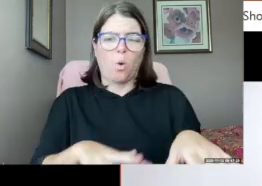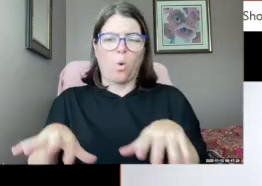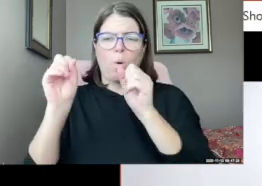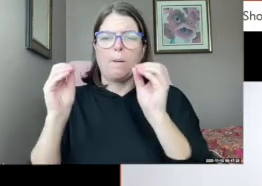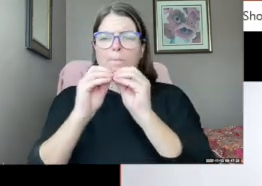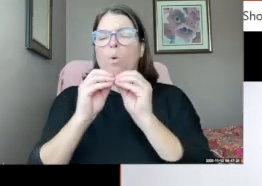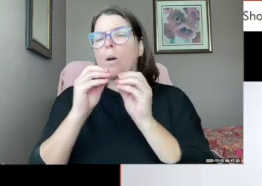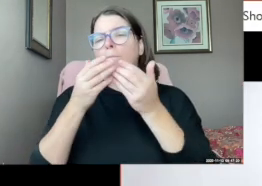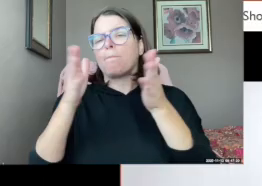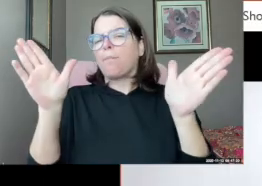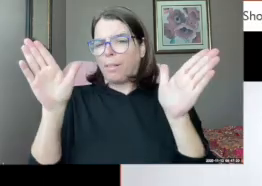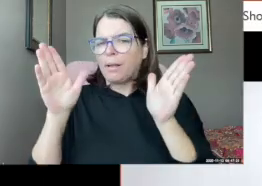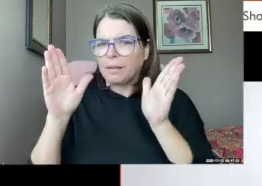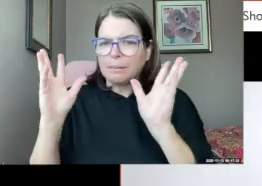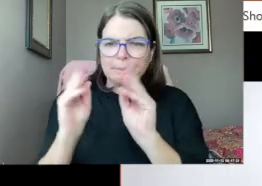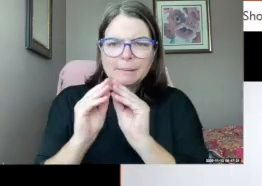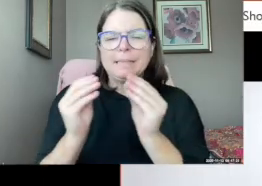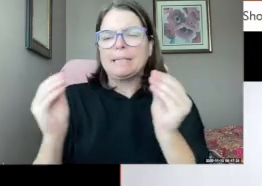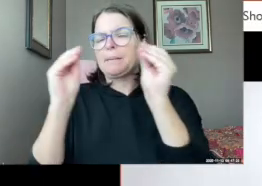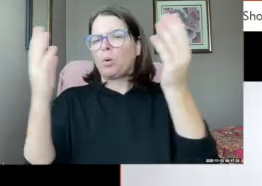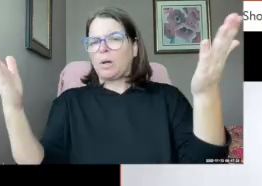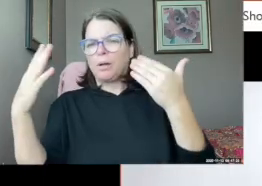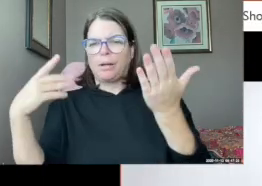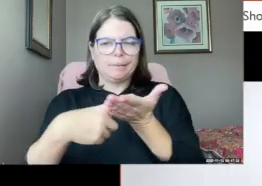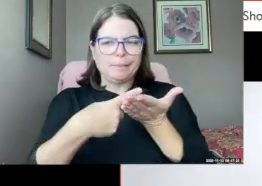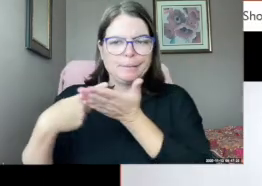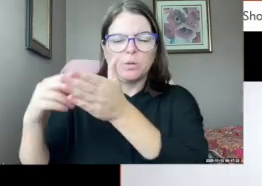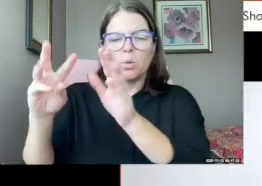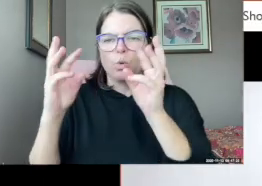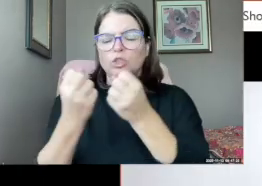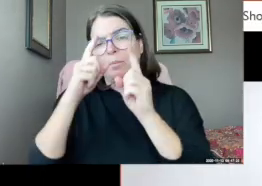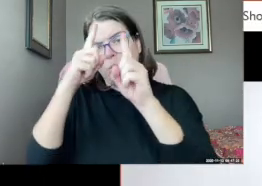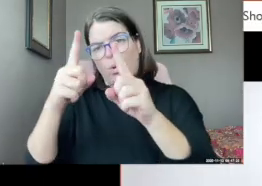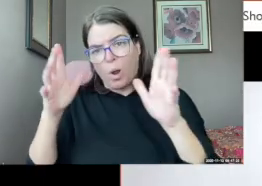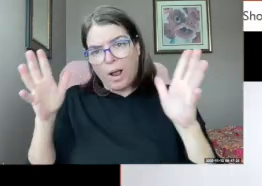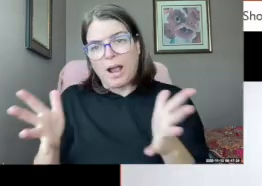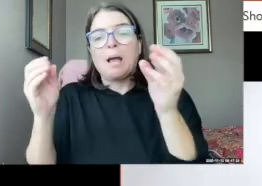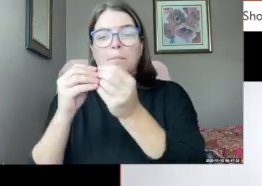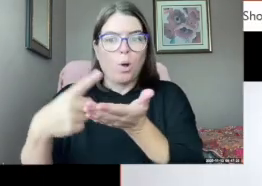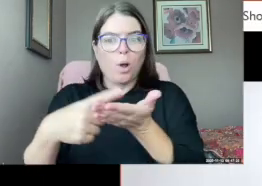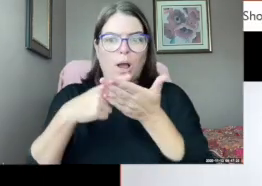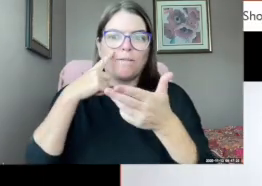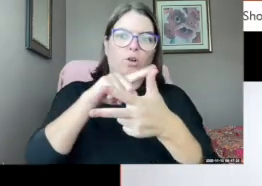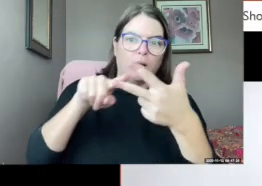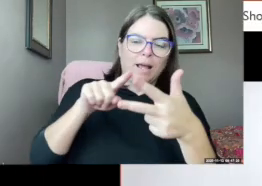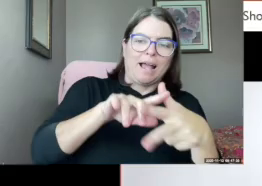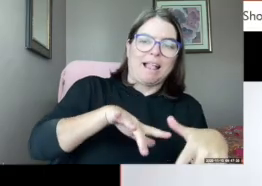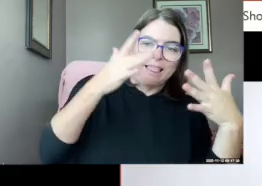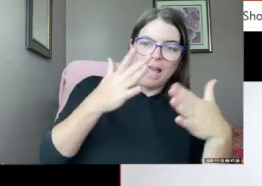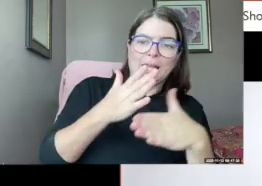meetings and workshops to keep the conversation going on Drive Forward for both light, medium, and heavy duty